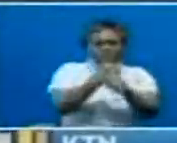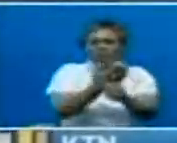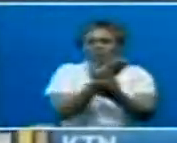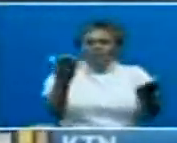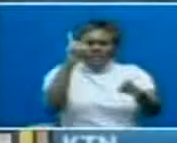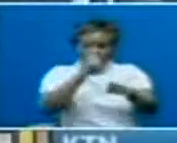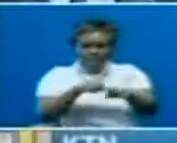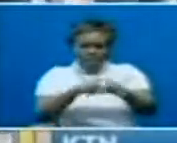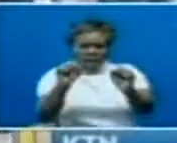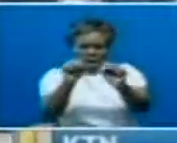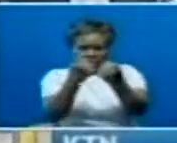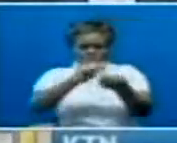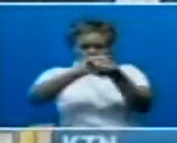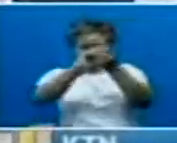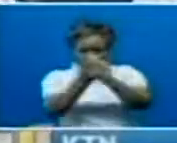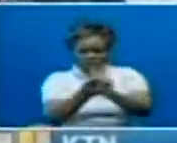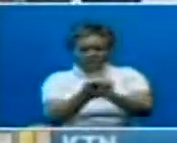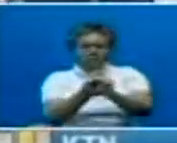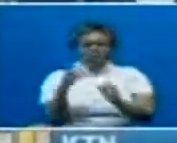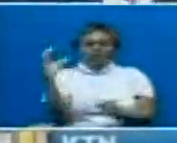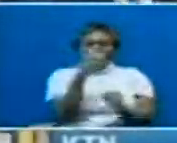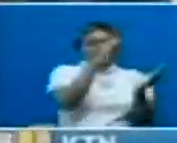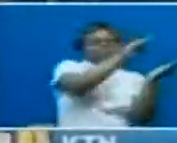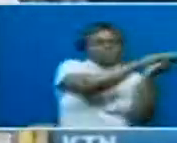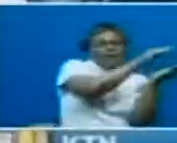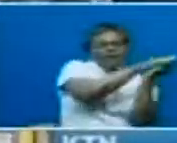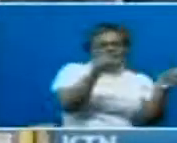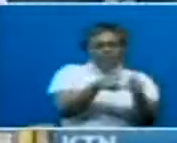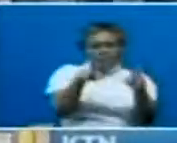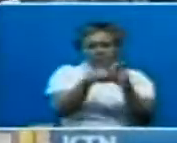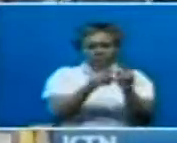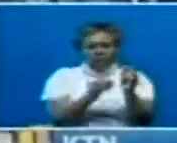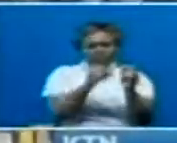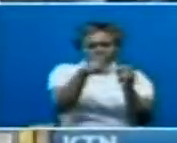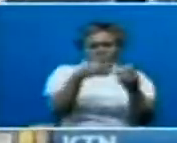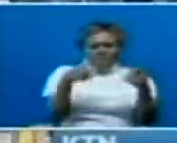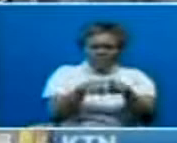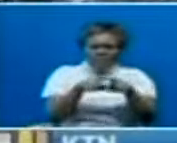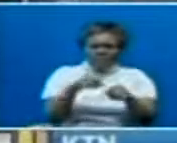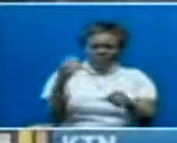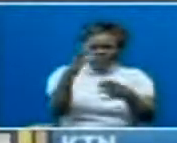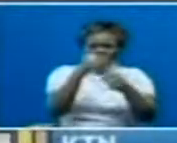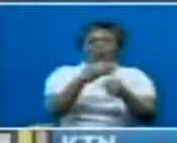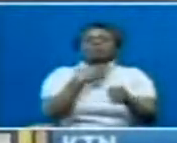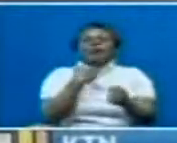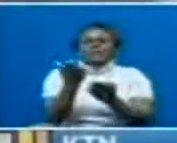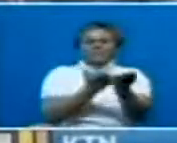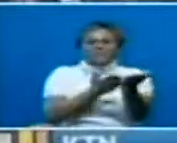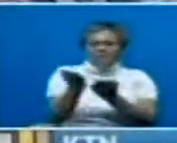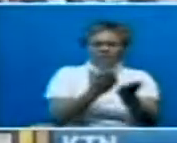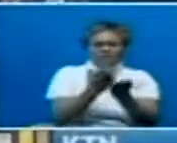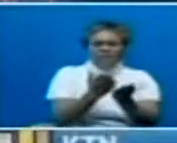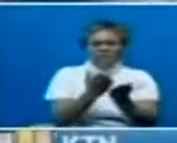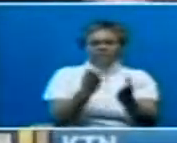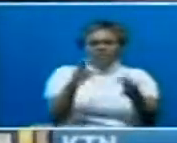it undertakes restructuring contracts. Cooperative Bank has joined a growing list of blue-chip Kenyan companies seeking services of the